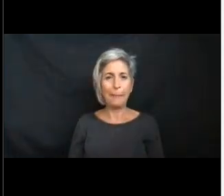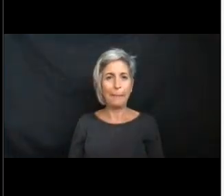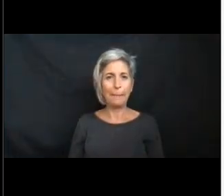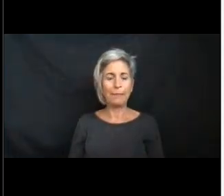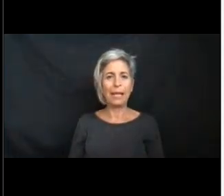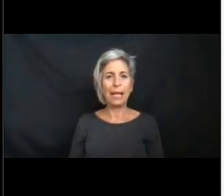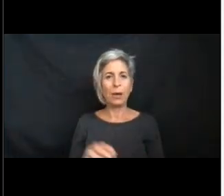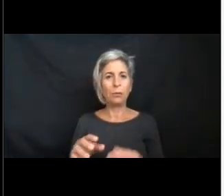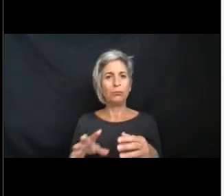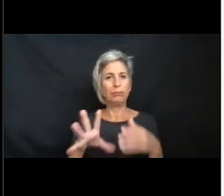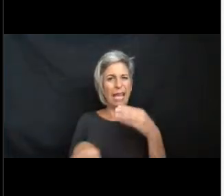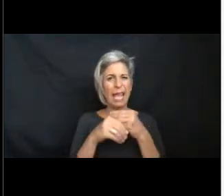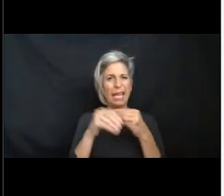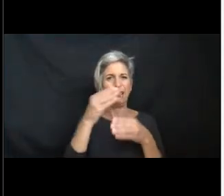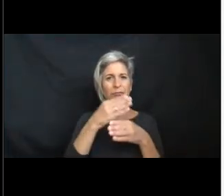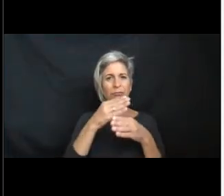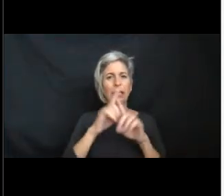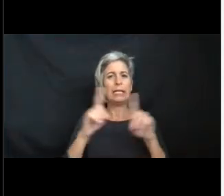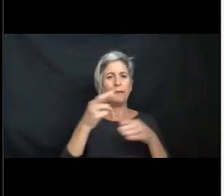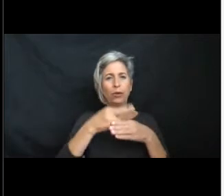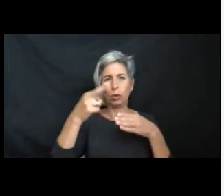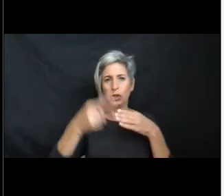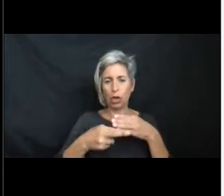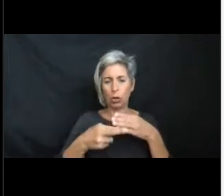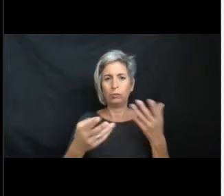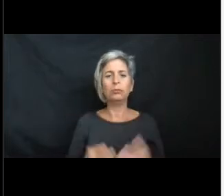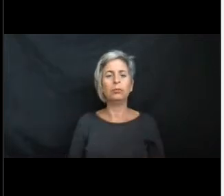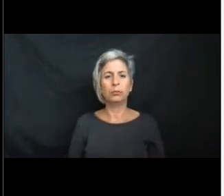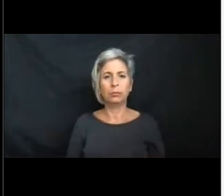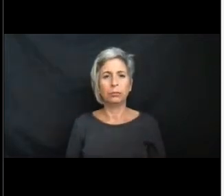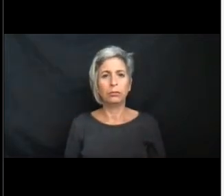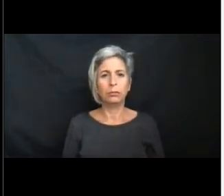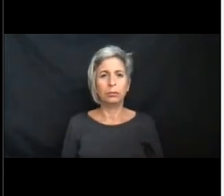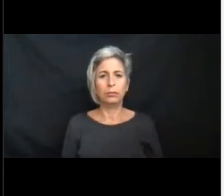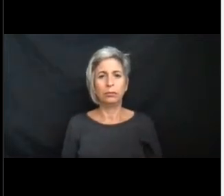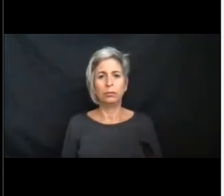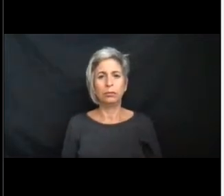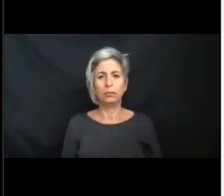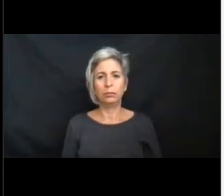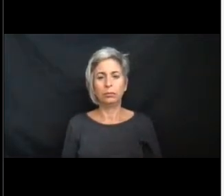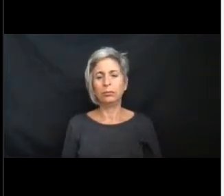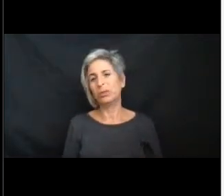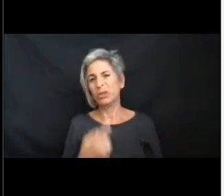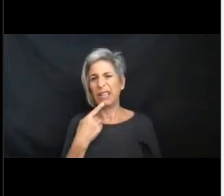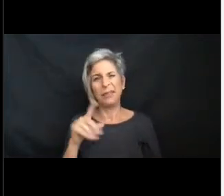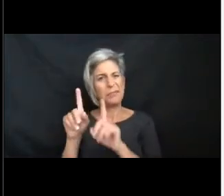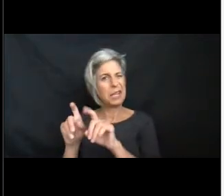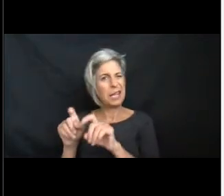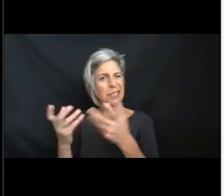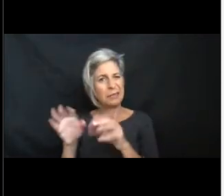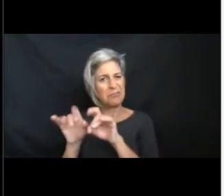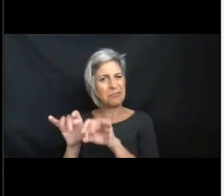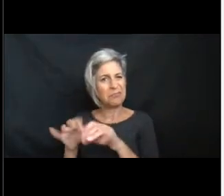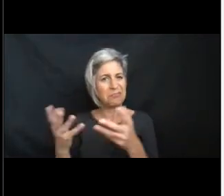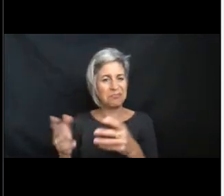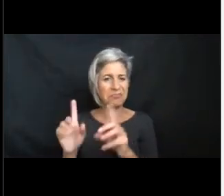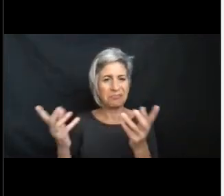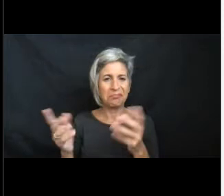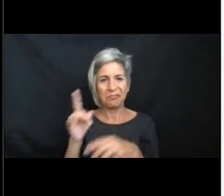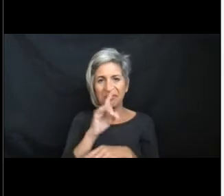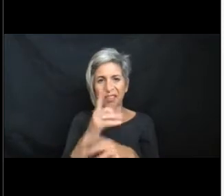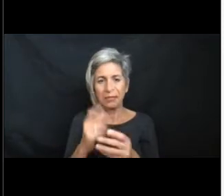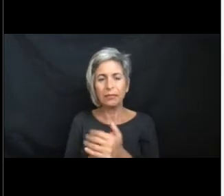different result so you guys can tell this is completely different. I will just say testing here. Further work description,